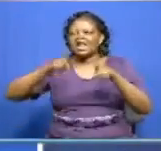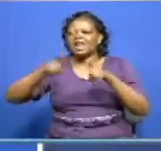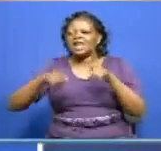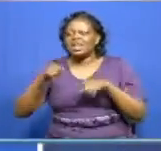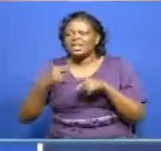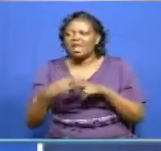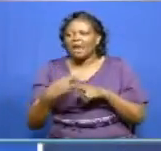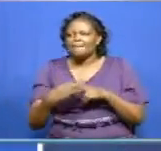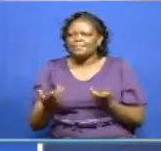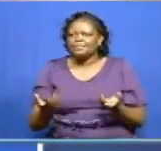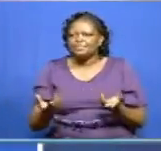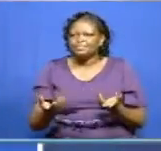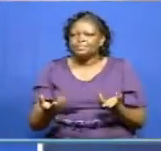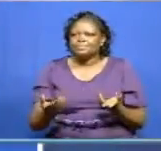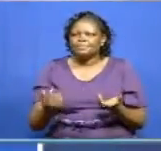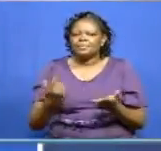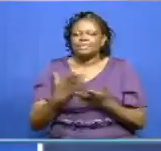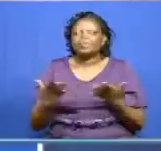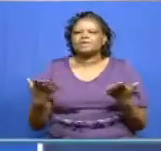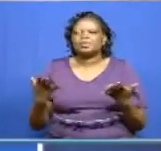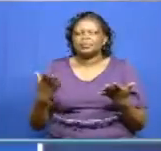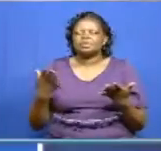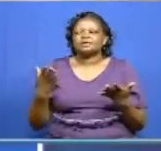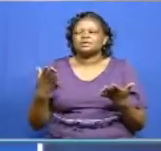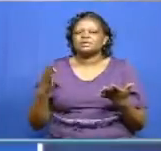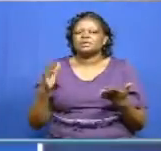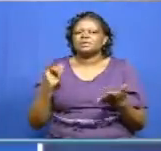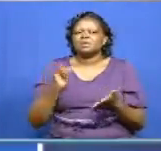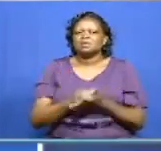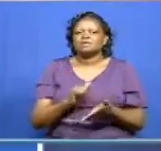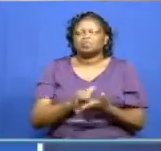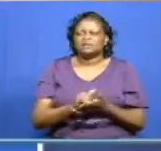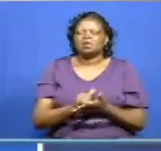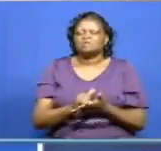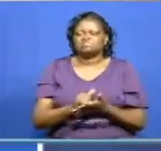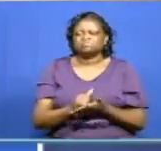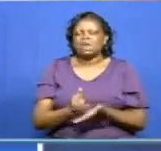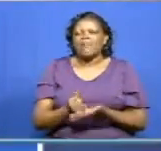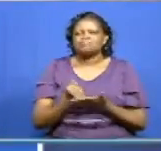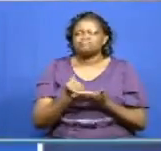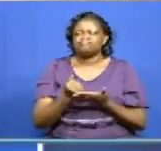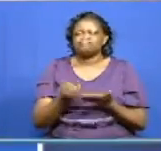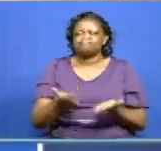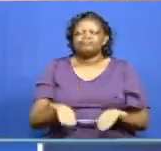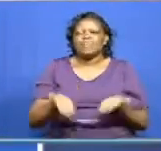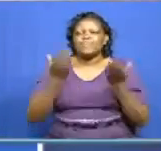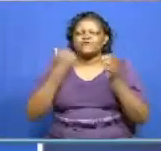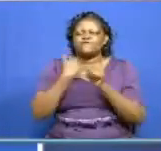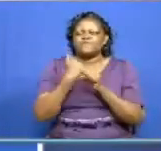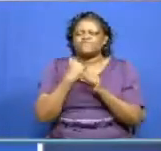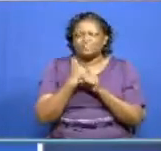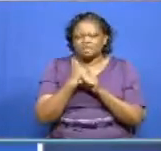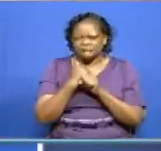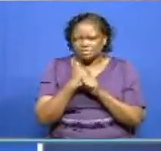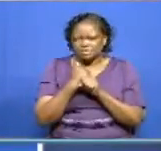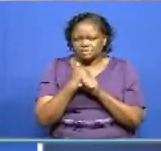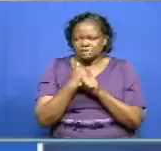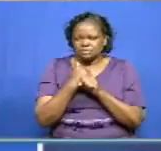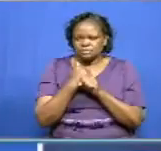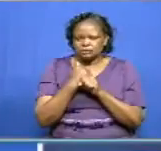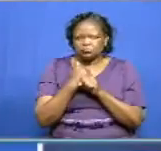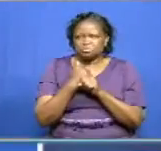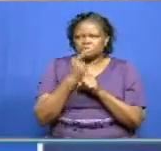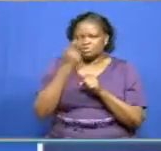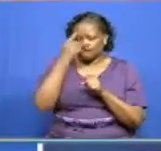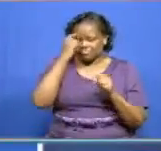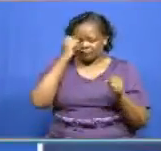glucocorticoids, these are steroids. These are drug-enhancing, performing drugs that athletes take to